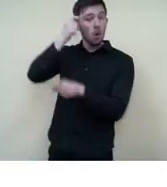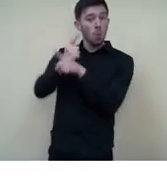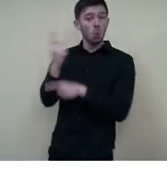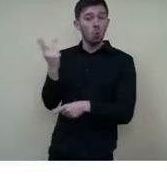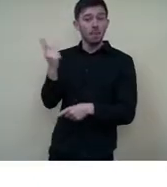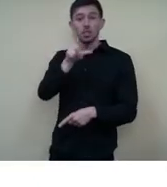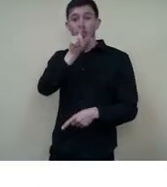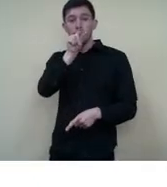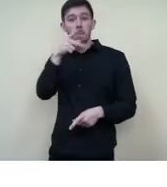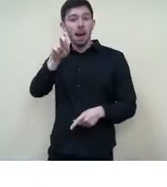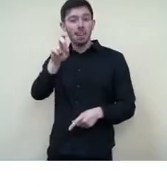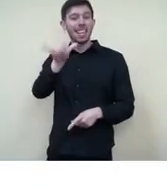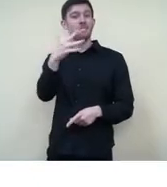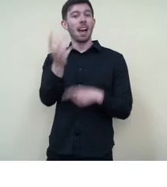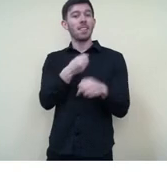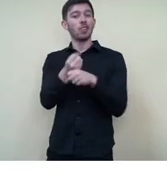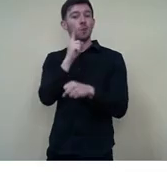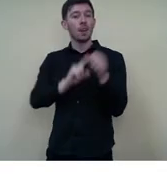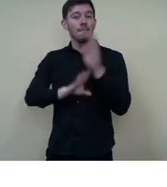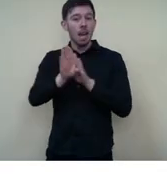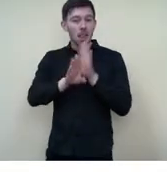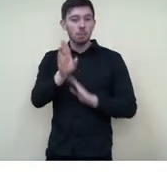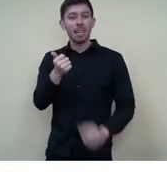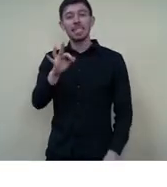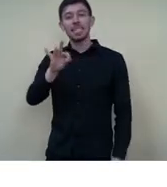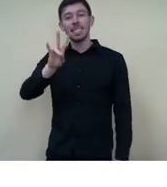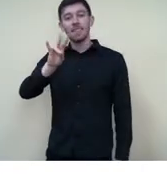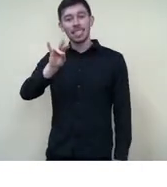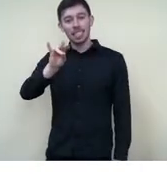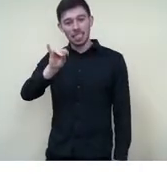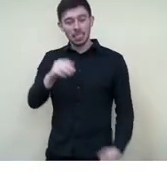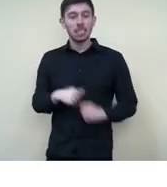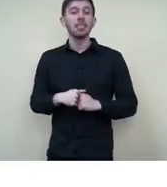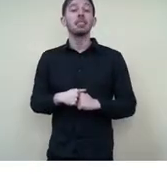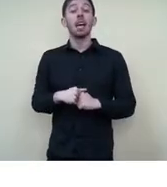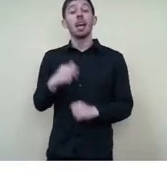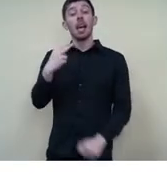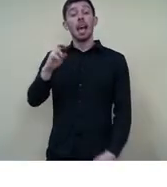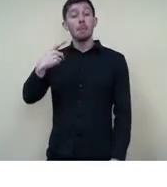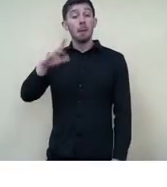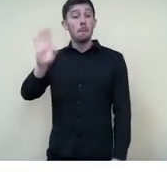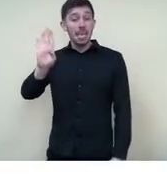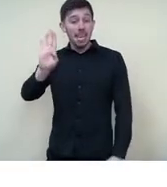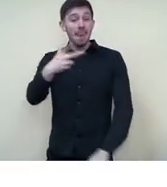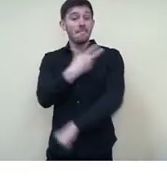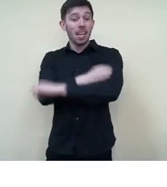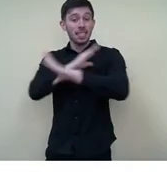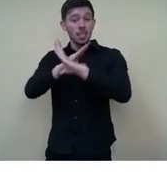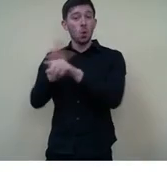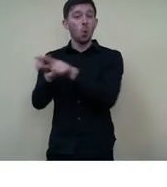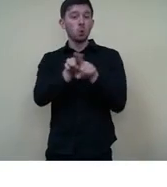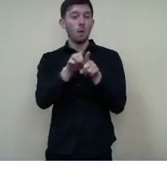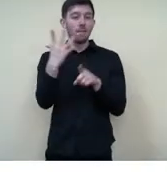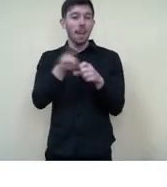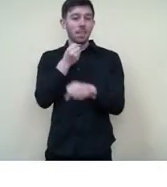and this took 5 years to develop, and the vaccine was developed in 1970. Around the same time, the hepatitis B vaccine was developed, and this also took 5